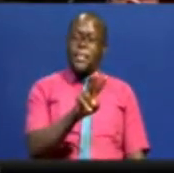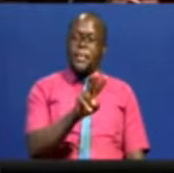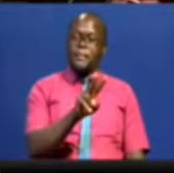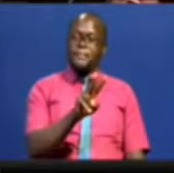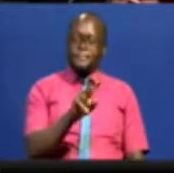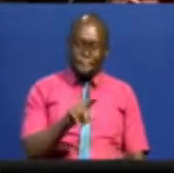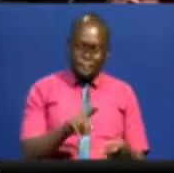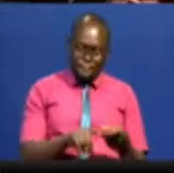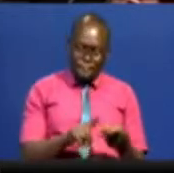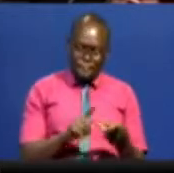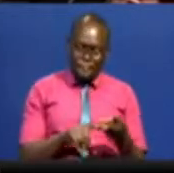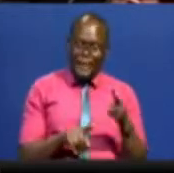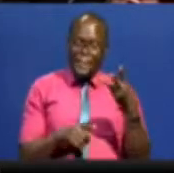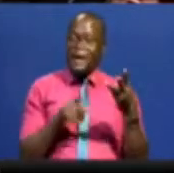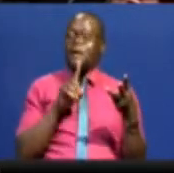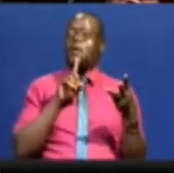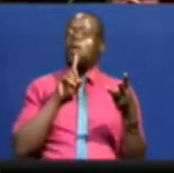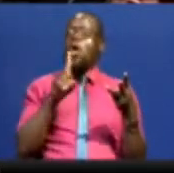and to compel